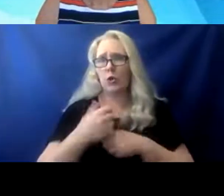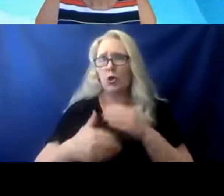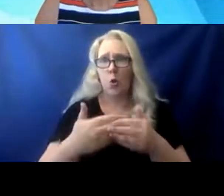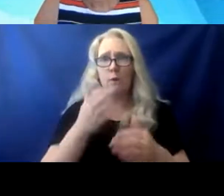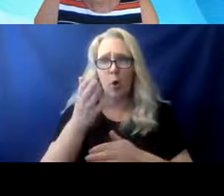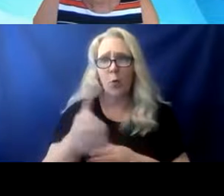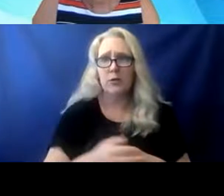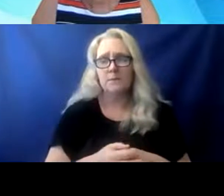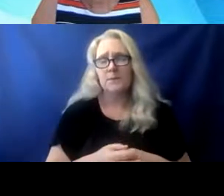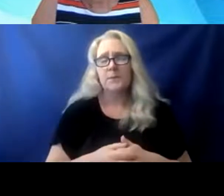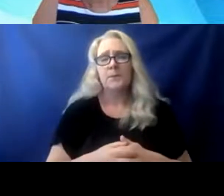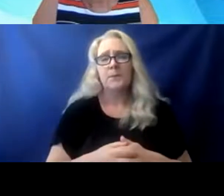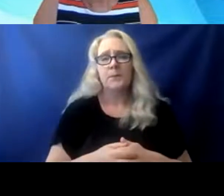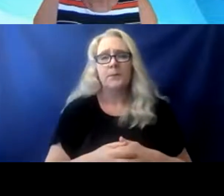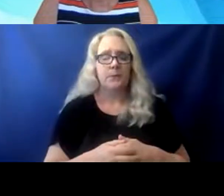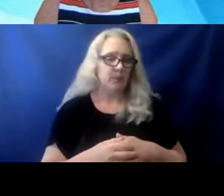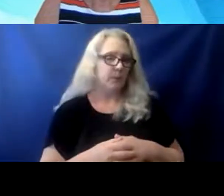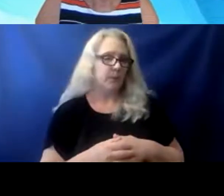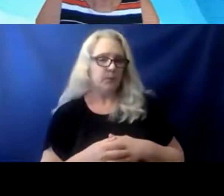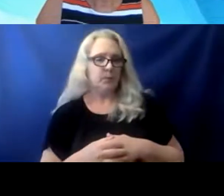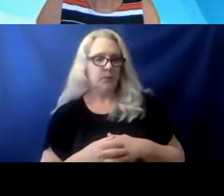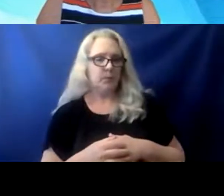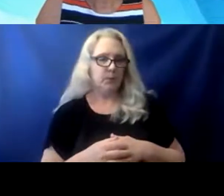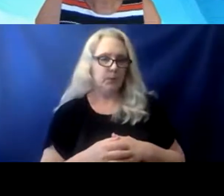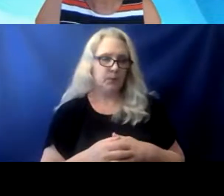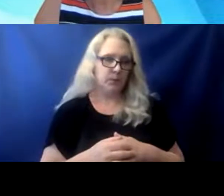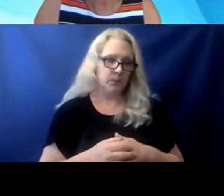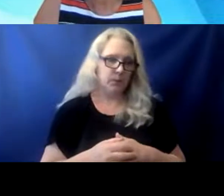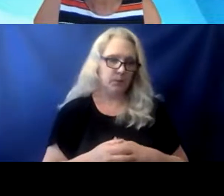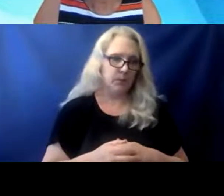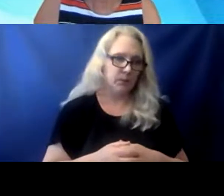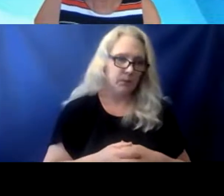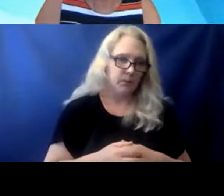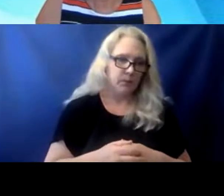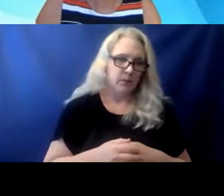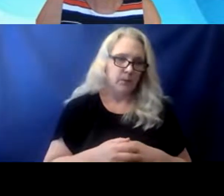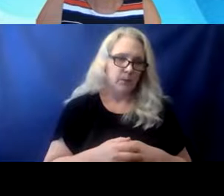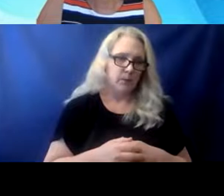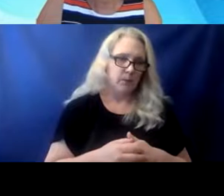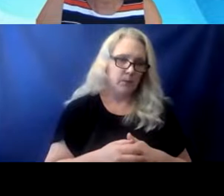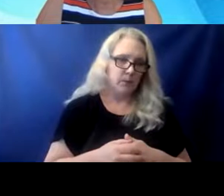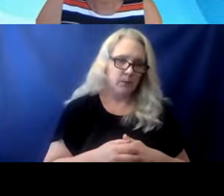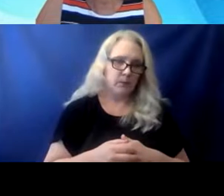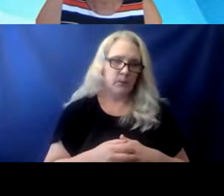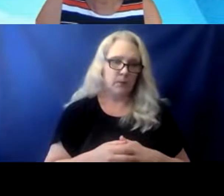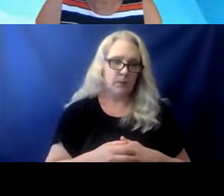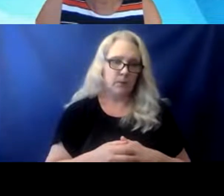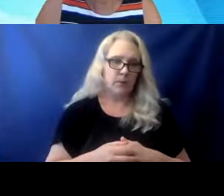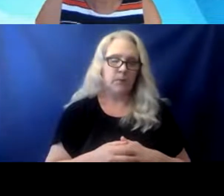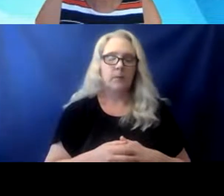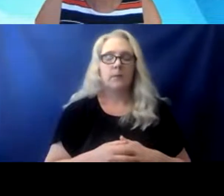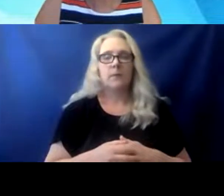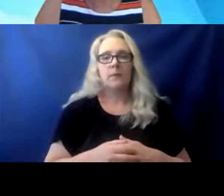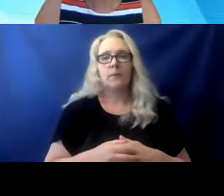Let me stop there before taking a breath and turning to any budget or policy that we all want to lift up. I'm sure we can all add to that update in a